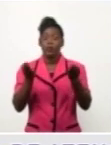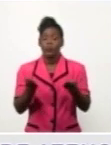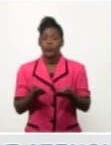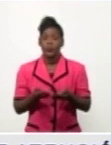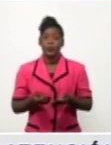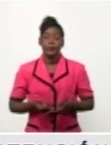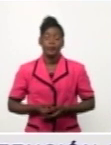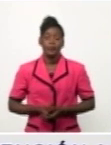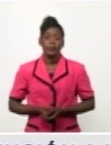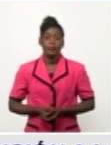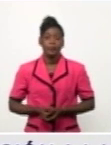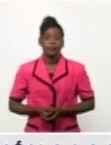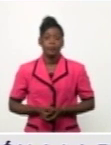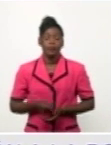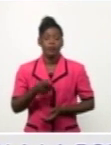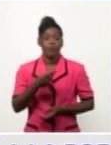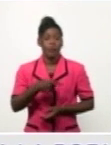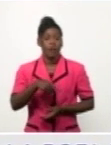world.